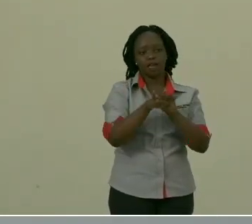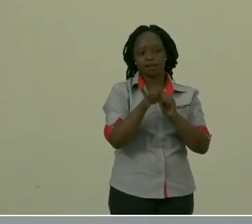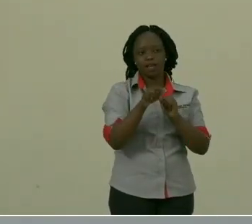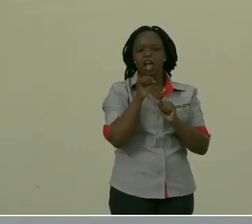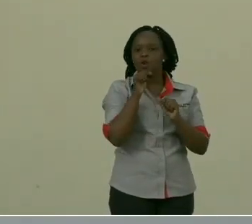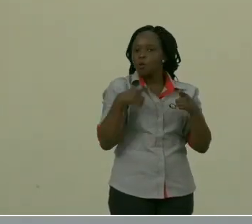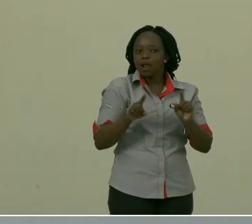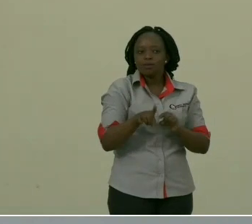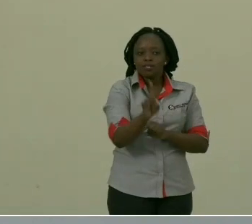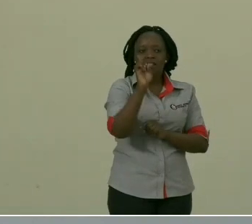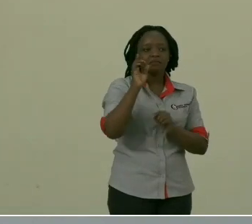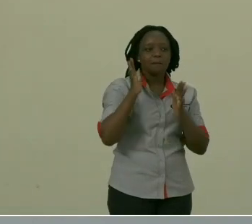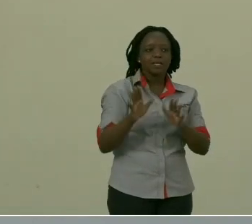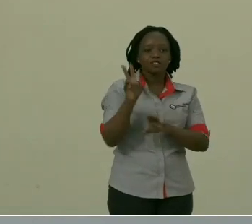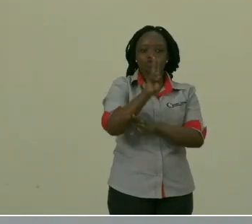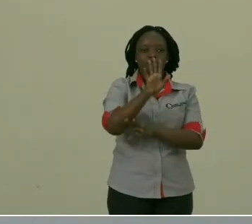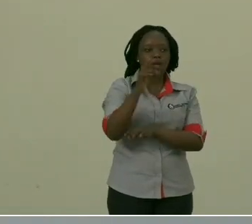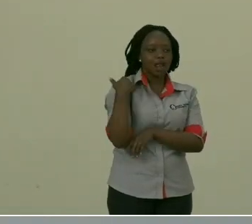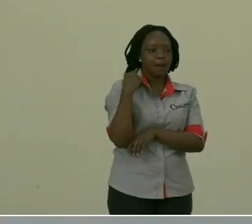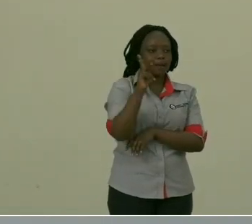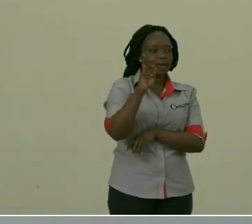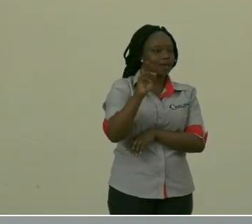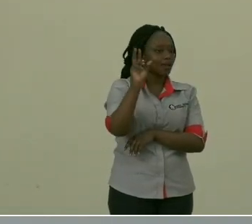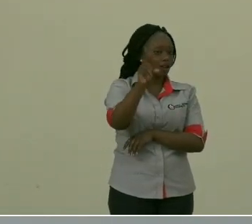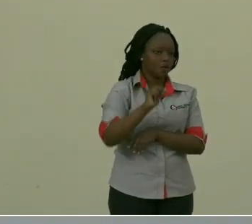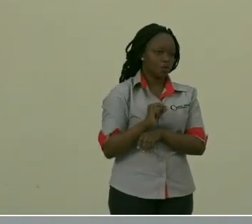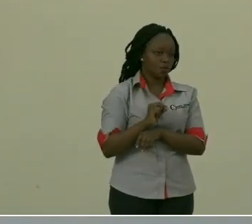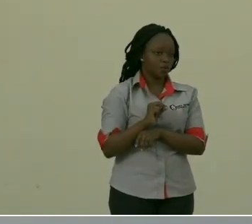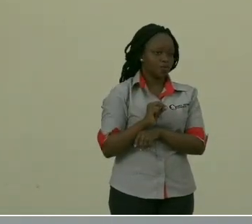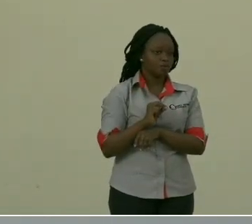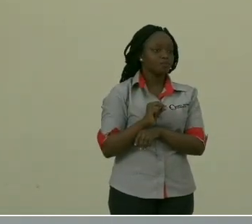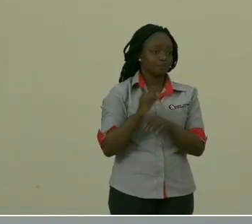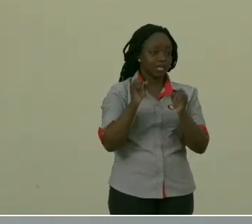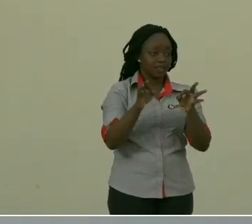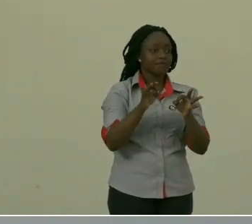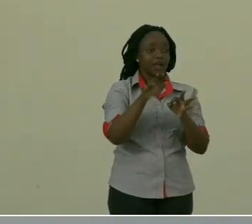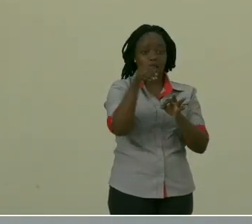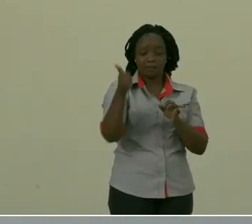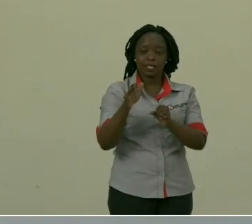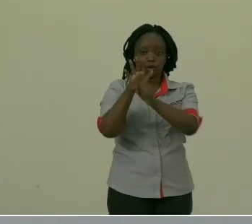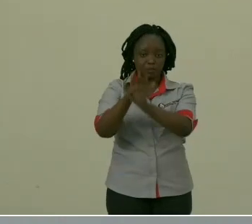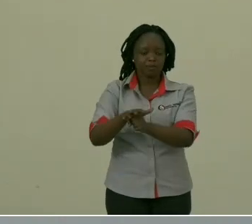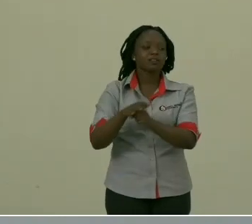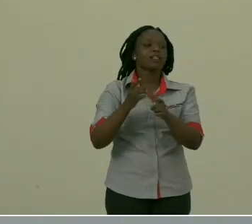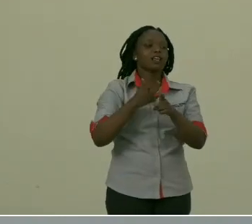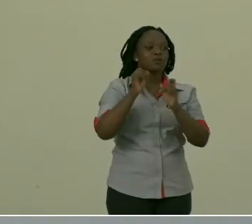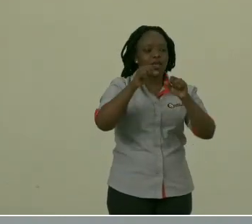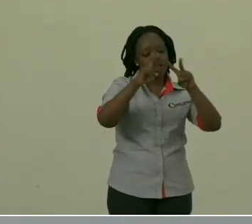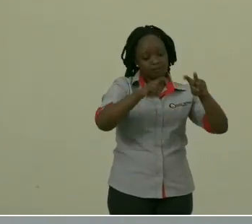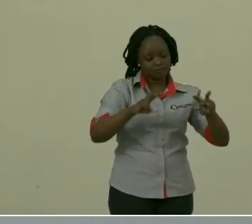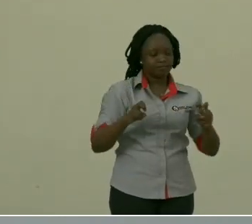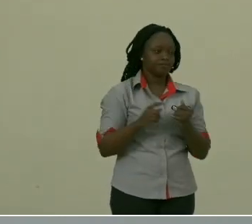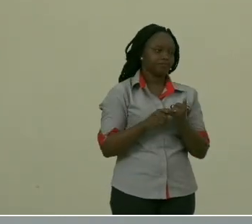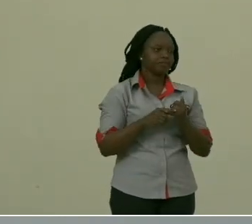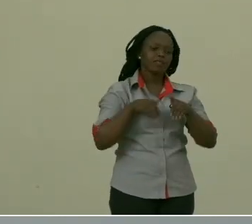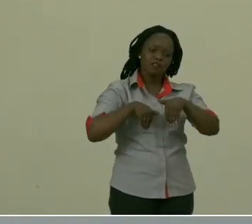allow yourself to be used by anyone. Because if you allow yourself to be used by anyone, you'll find yourself culpable. So let's uphold